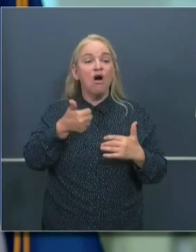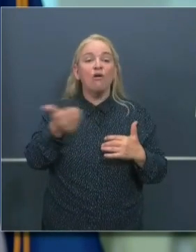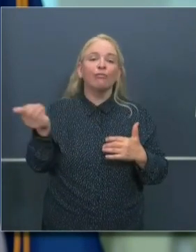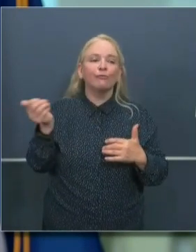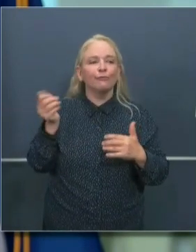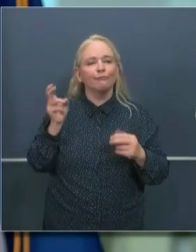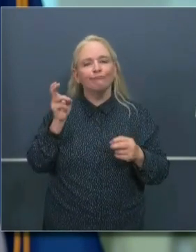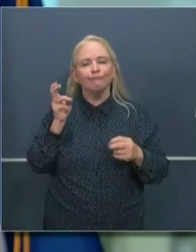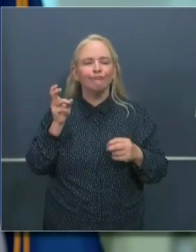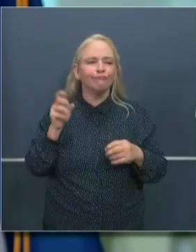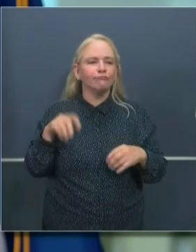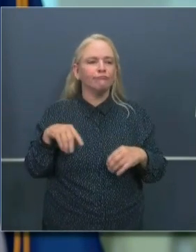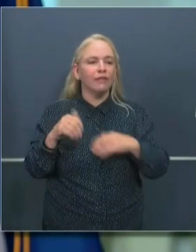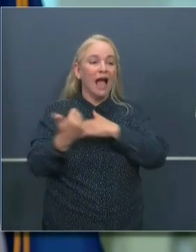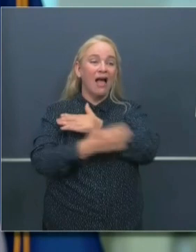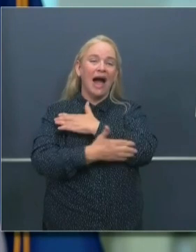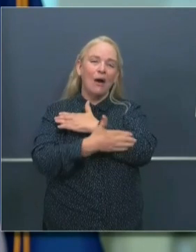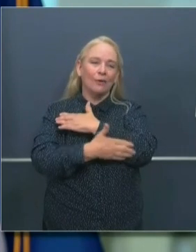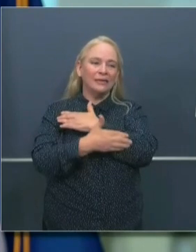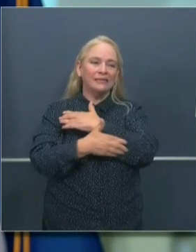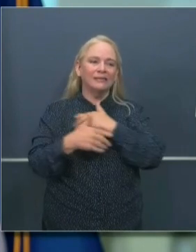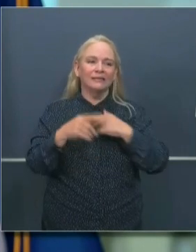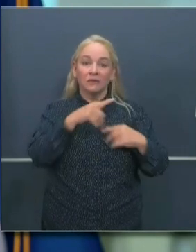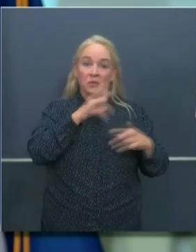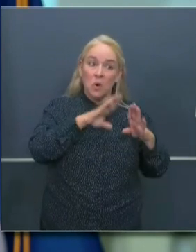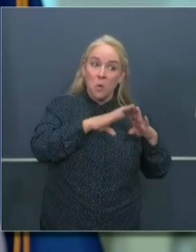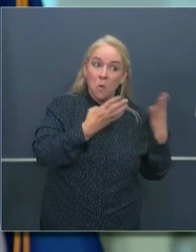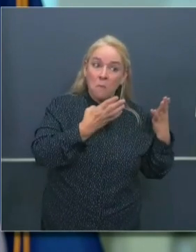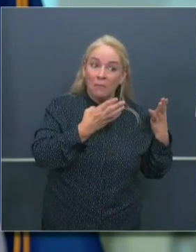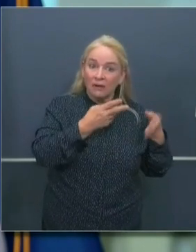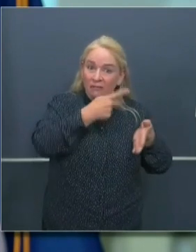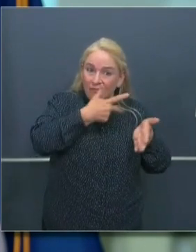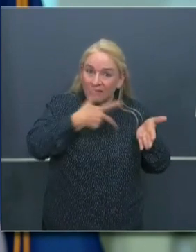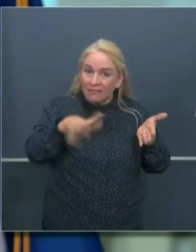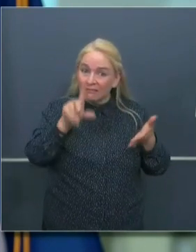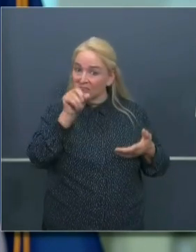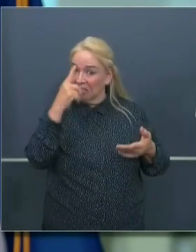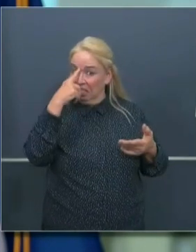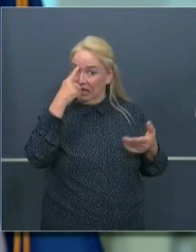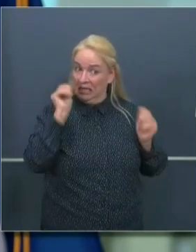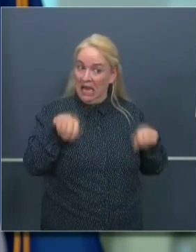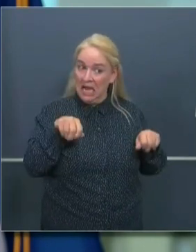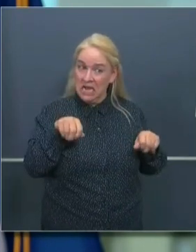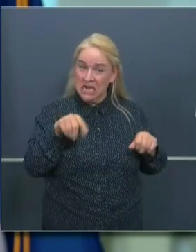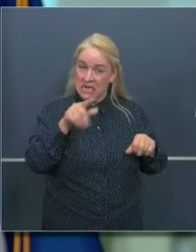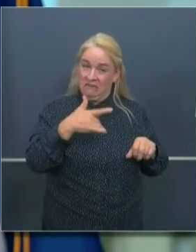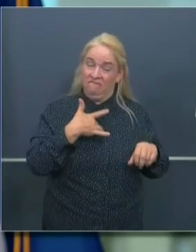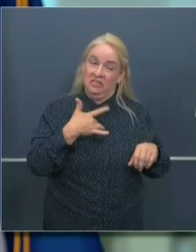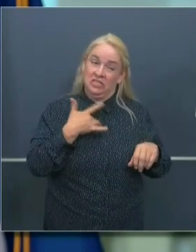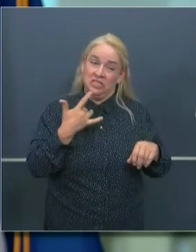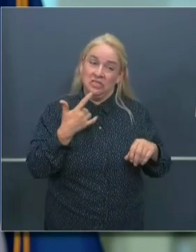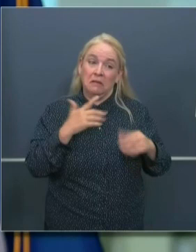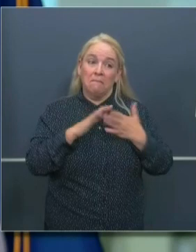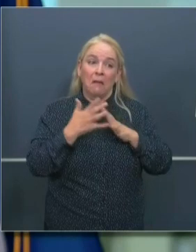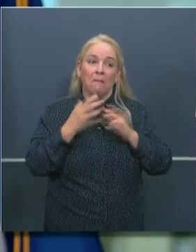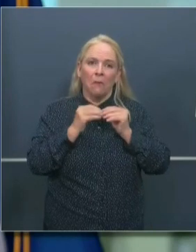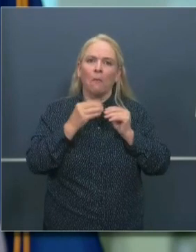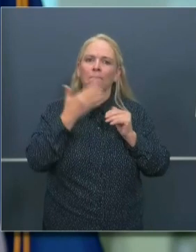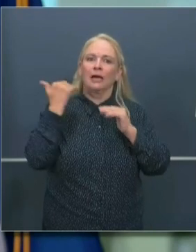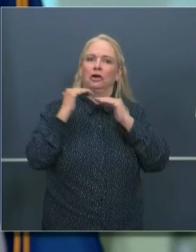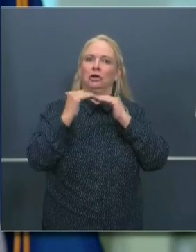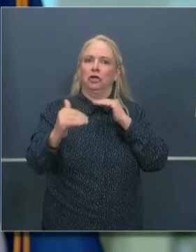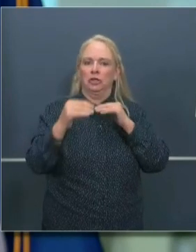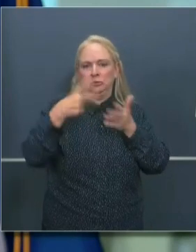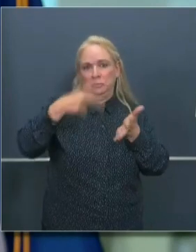the end of these 3 weeks or however long it is before that you feel they're stable enough to start reopening businesses